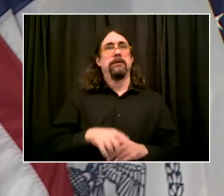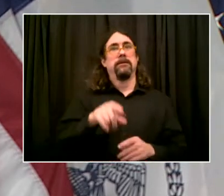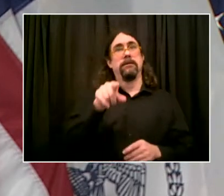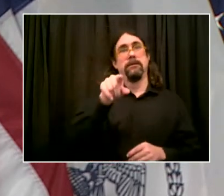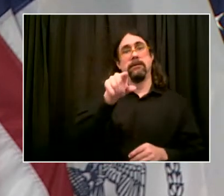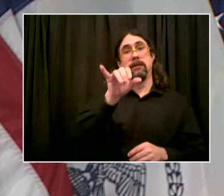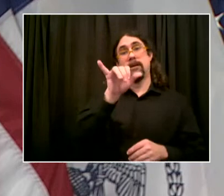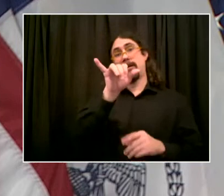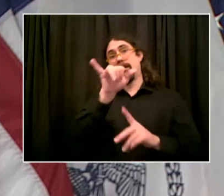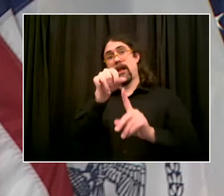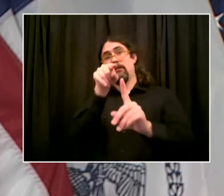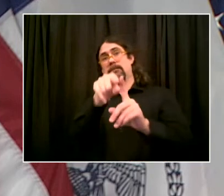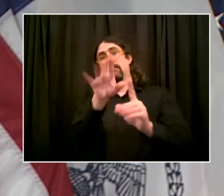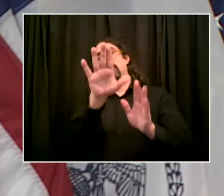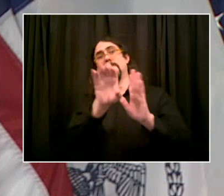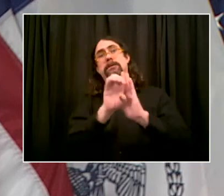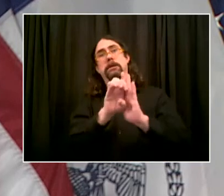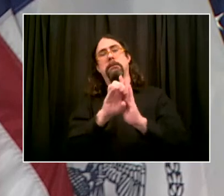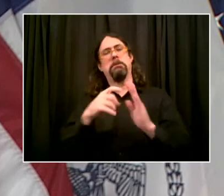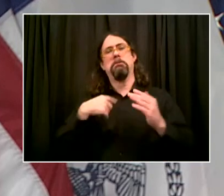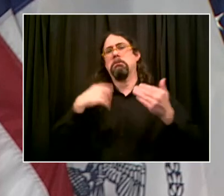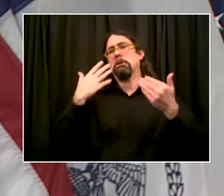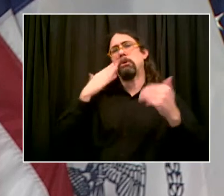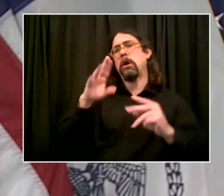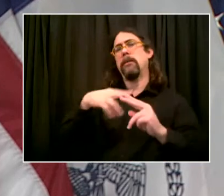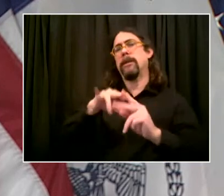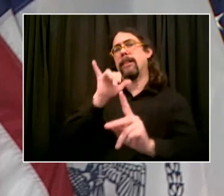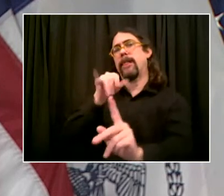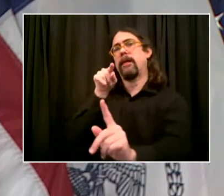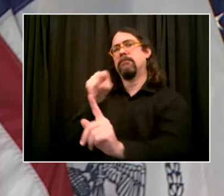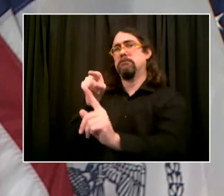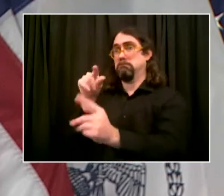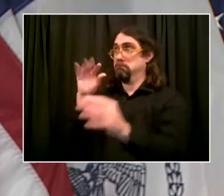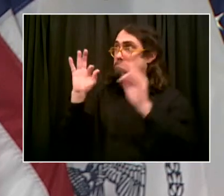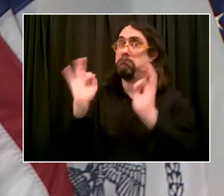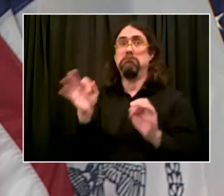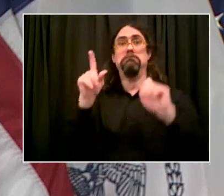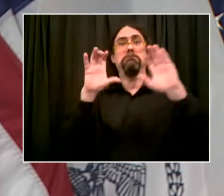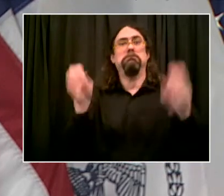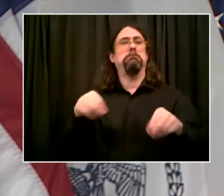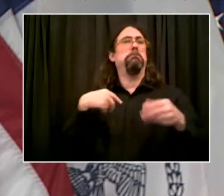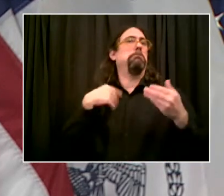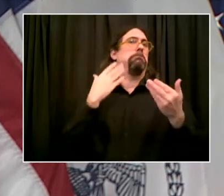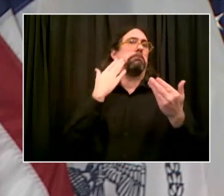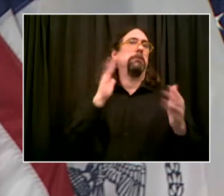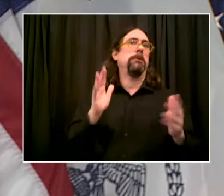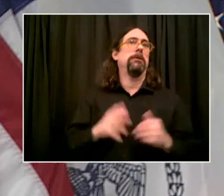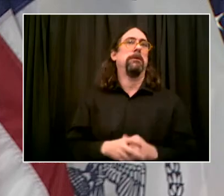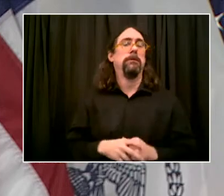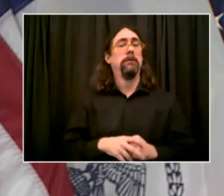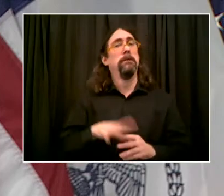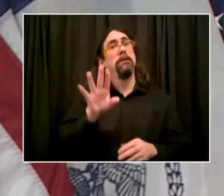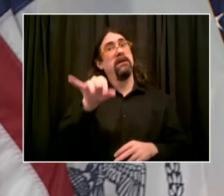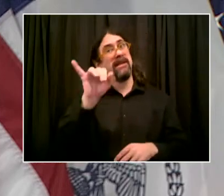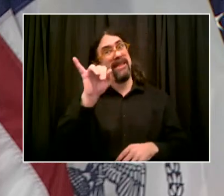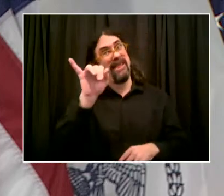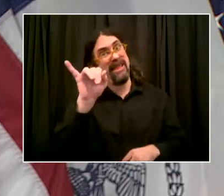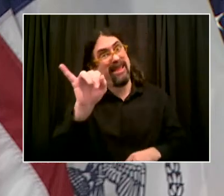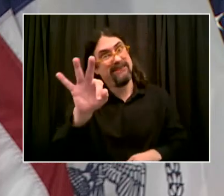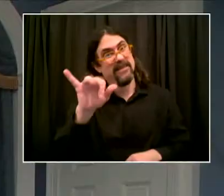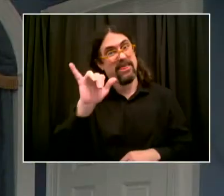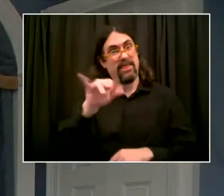turn to Dr. Easterling and Dr. Choksi. I believe that site is that a Department of Health site? Can